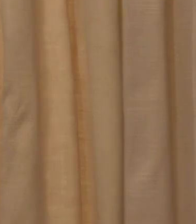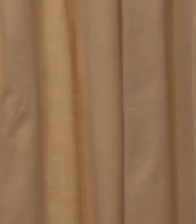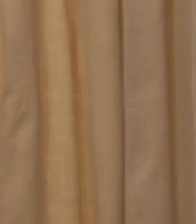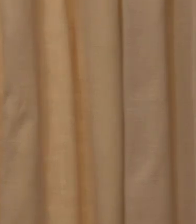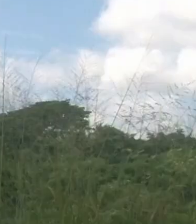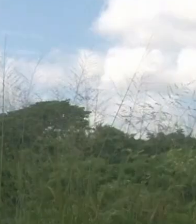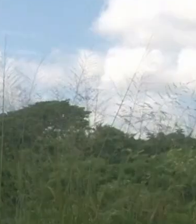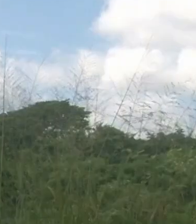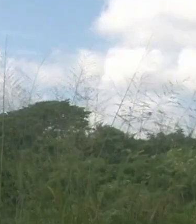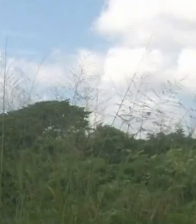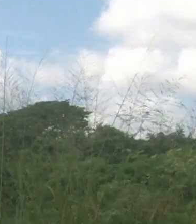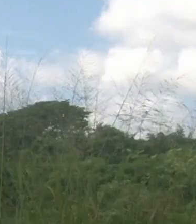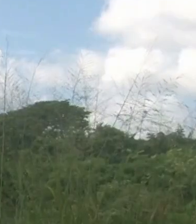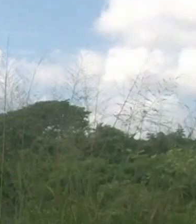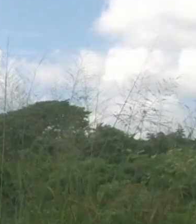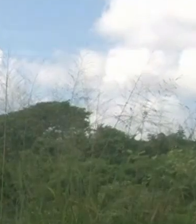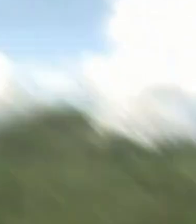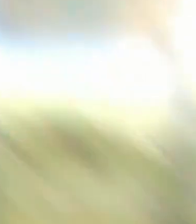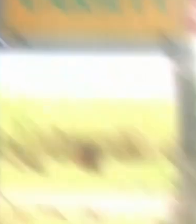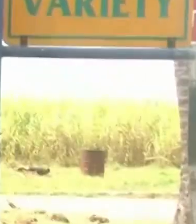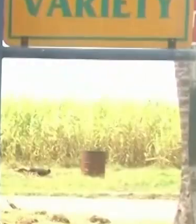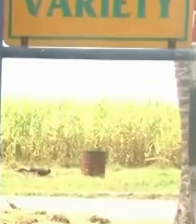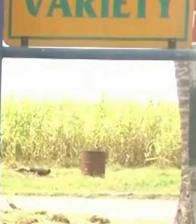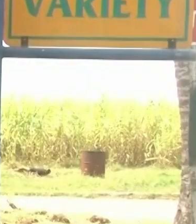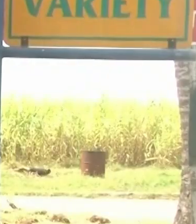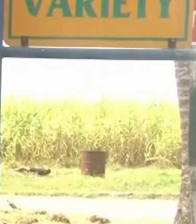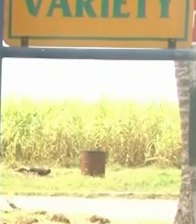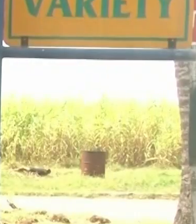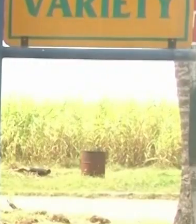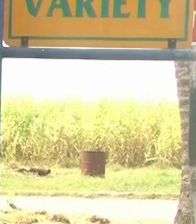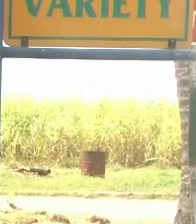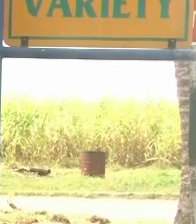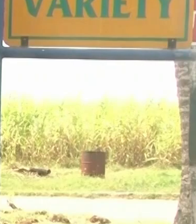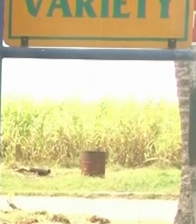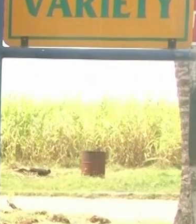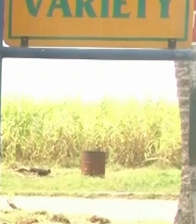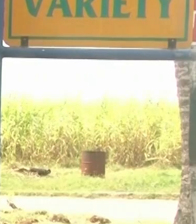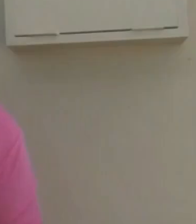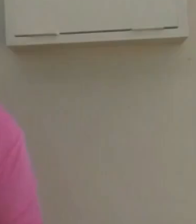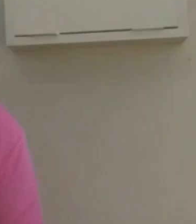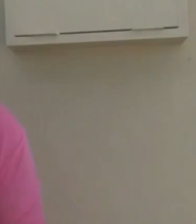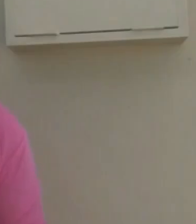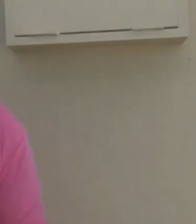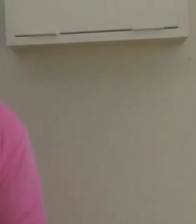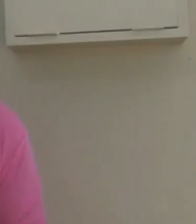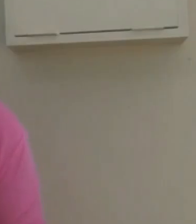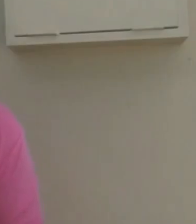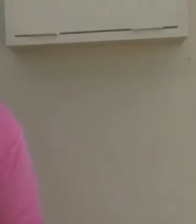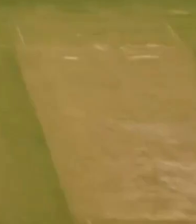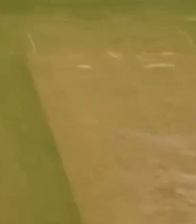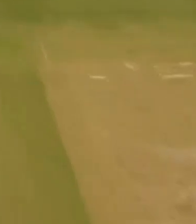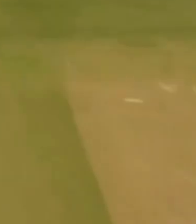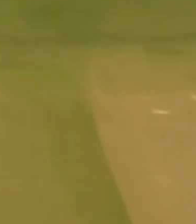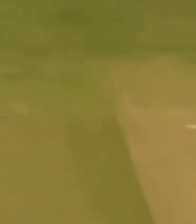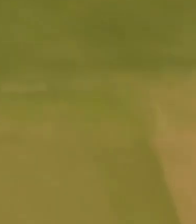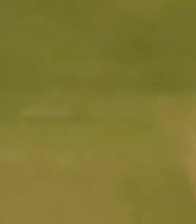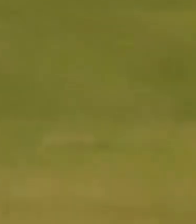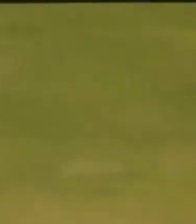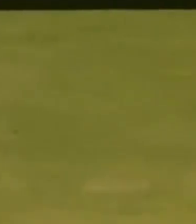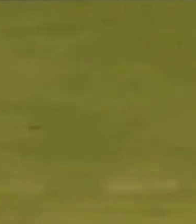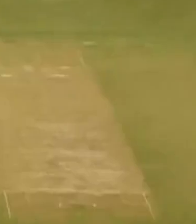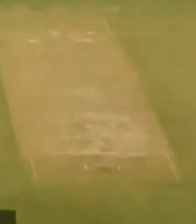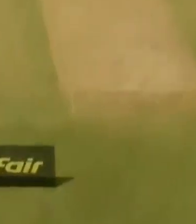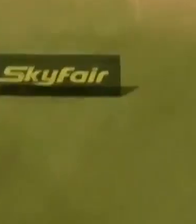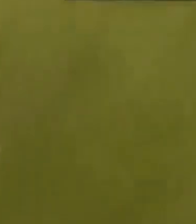people. Reaction to the death of a St. John man electrocuted while on the job yesterday. And in sports, the Amazon